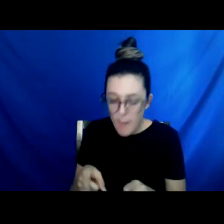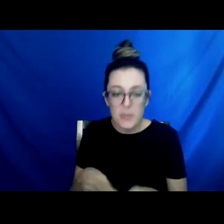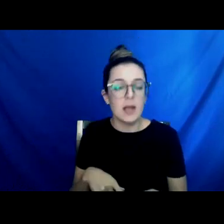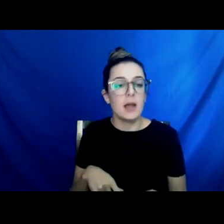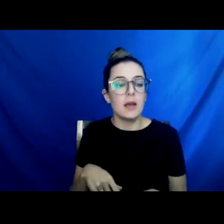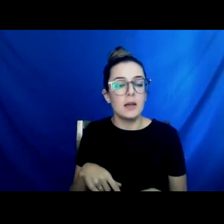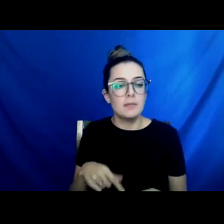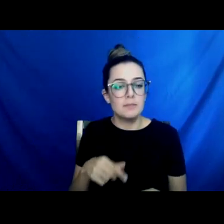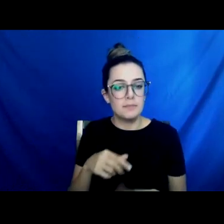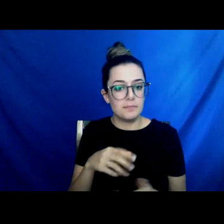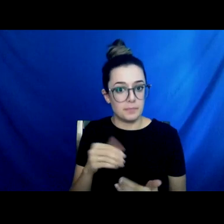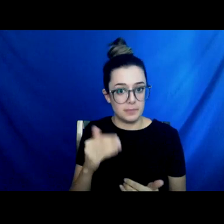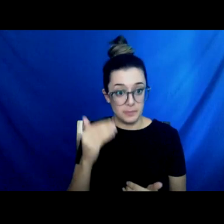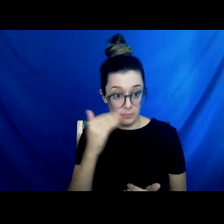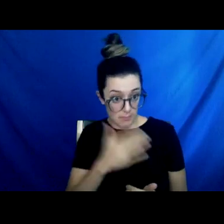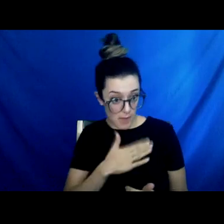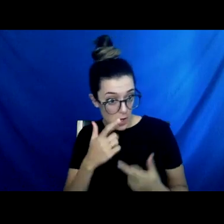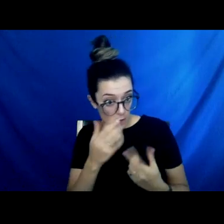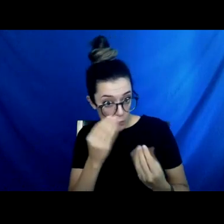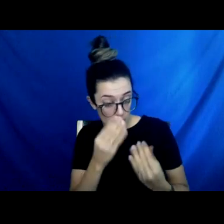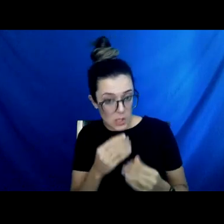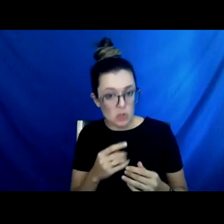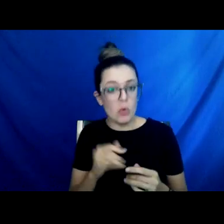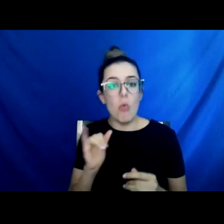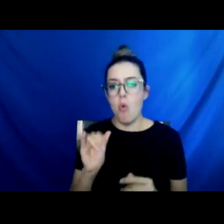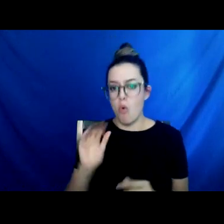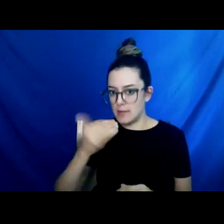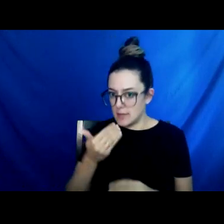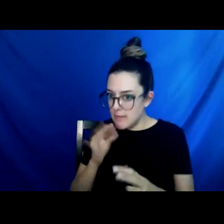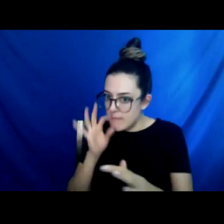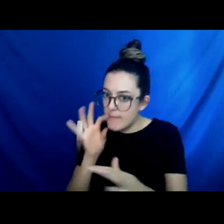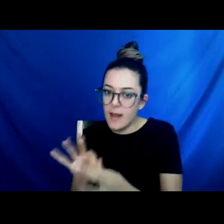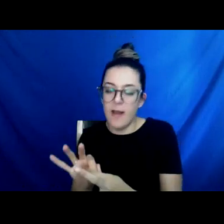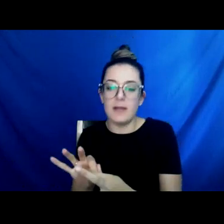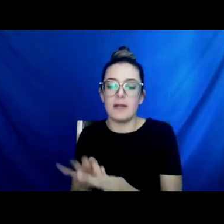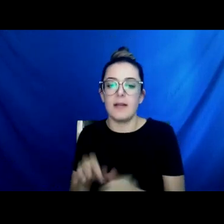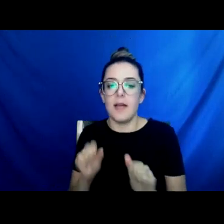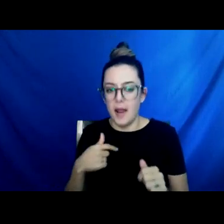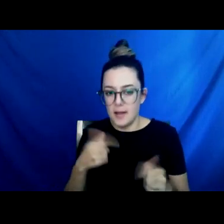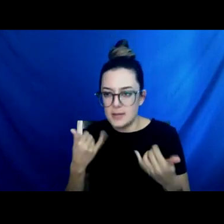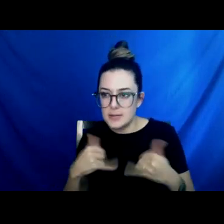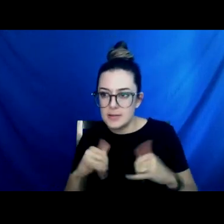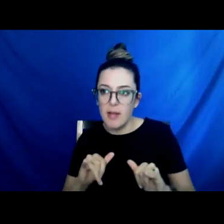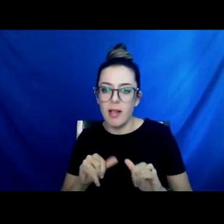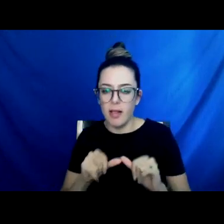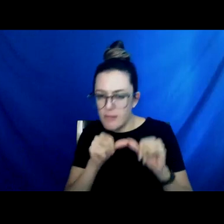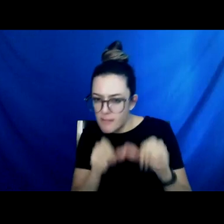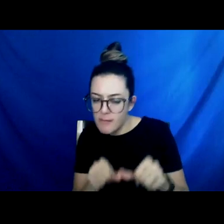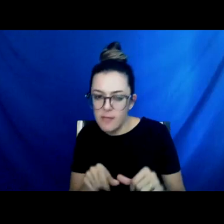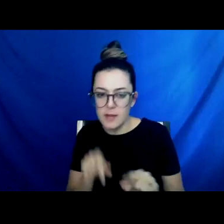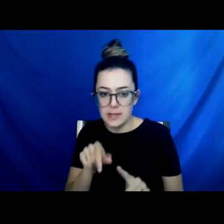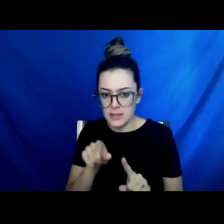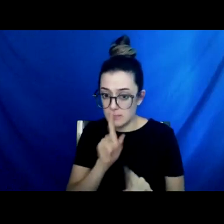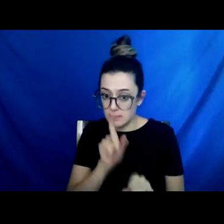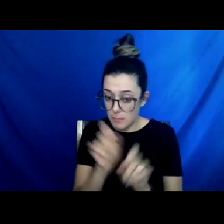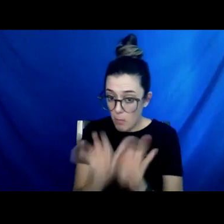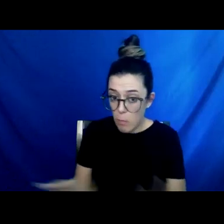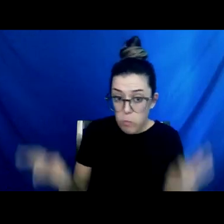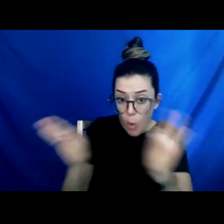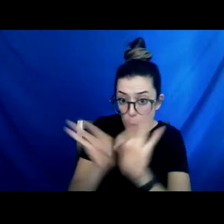my information very interesting to me. You know, can I keep filling this out? Is this going to be important? So that's one of the things I was thinking about a